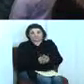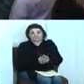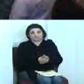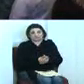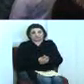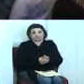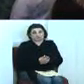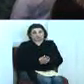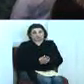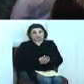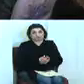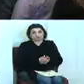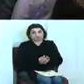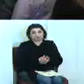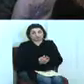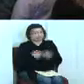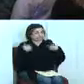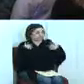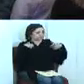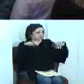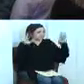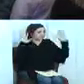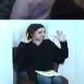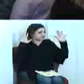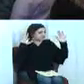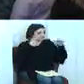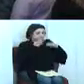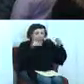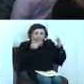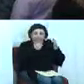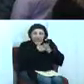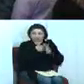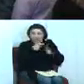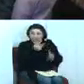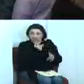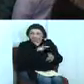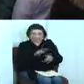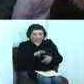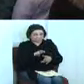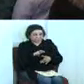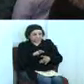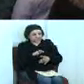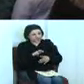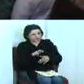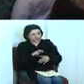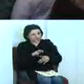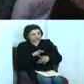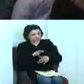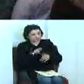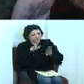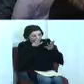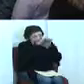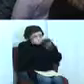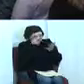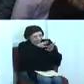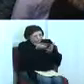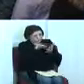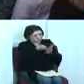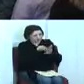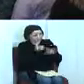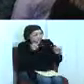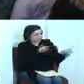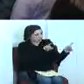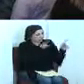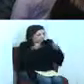God, we give all of that stuff up. We give up all the religion that we have learned. And just release